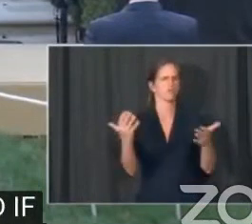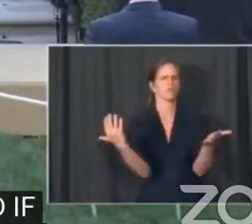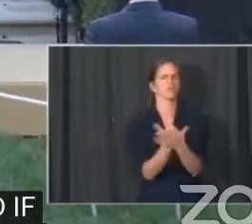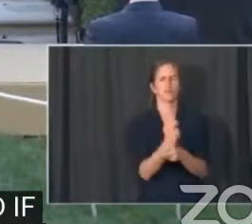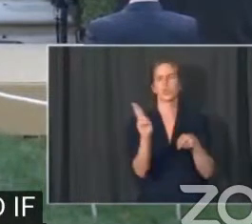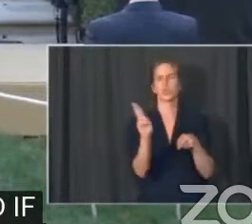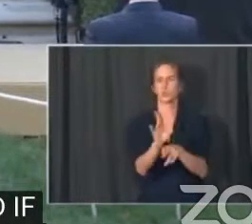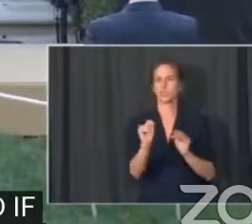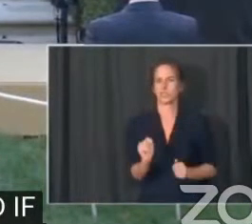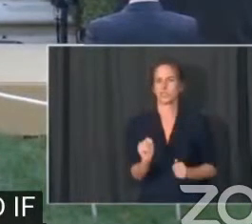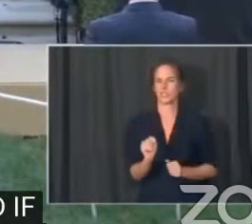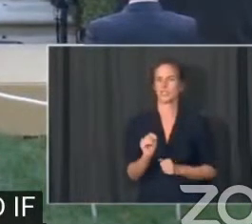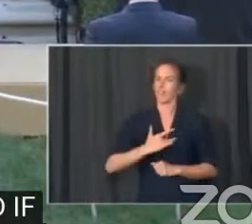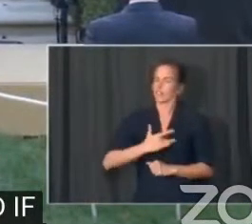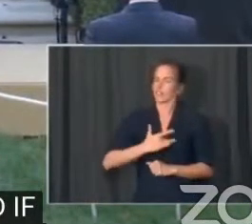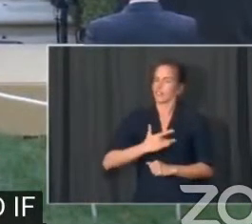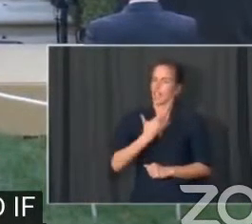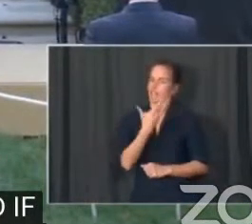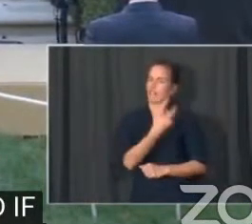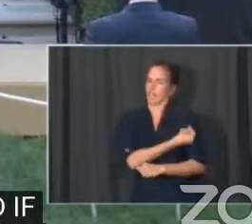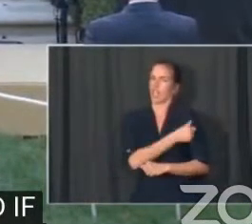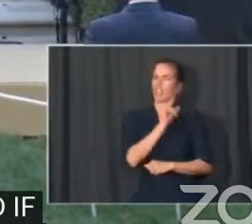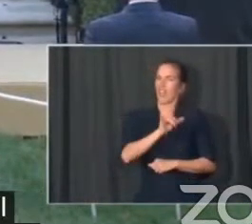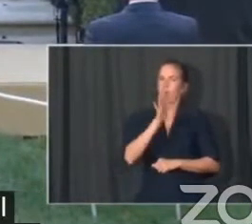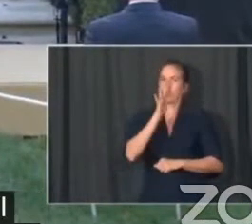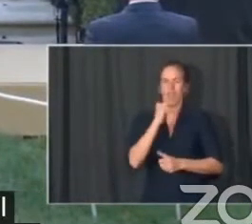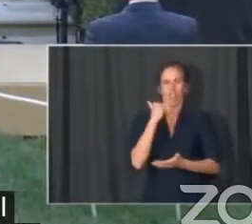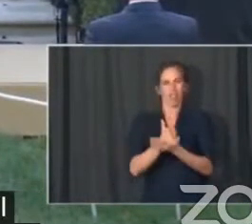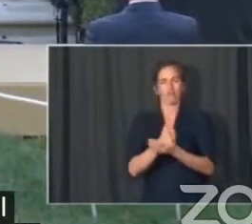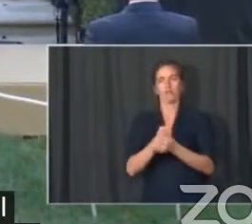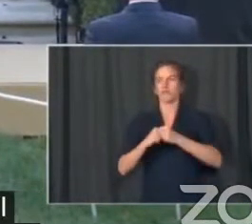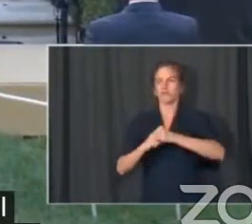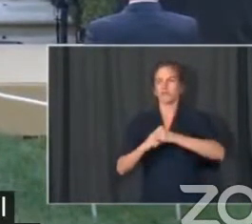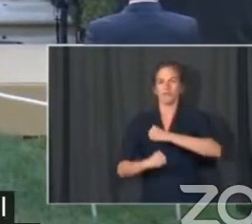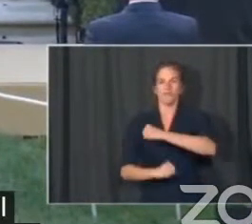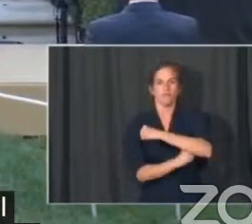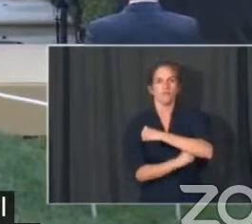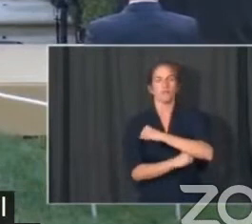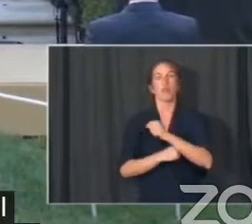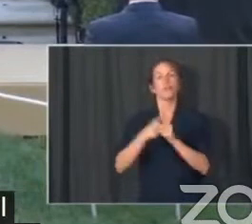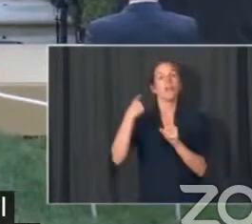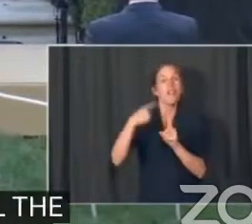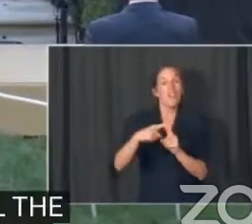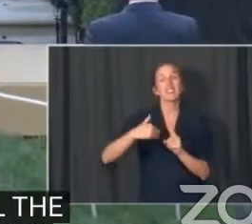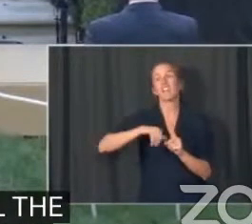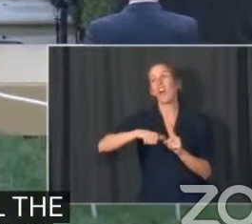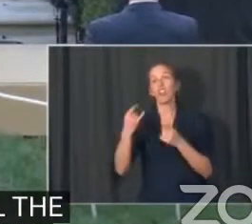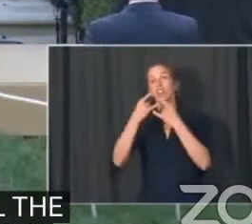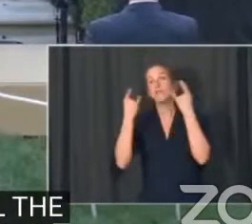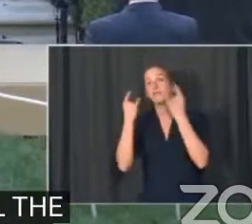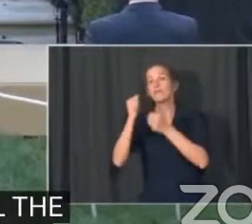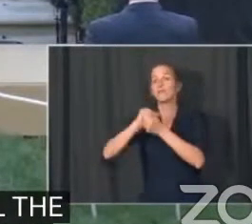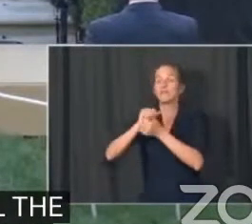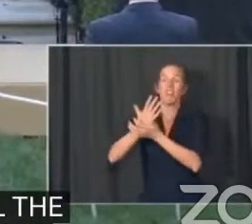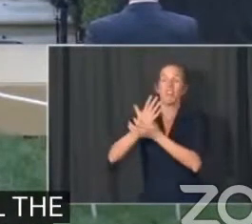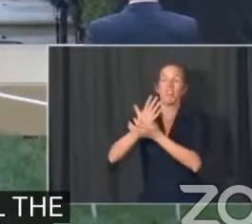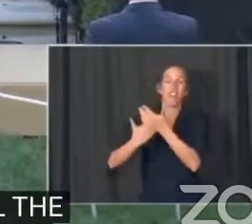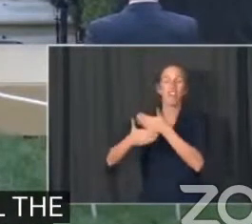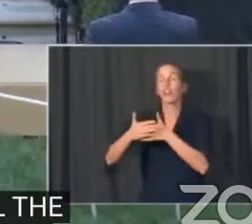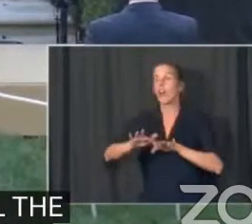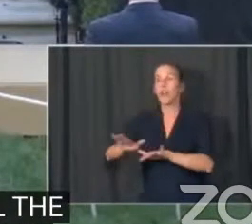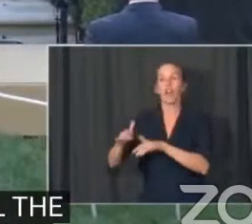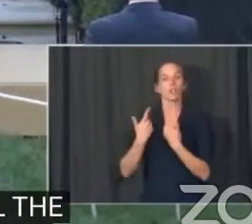be the cornerstone among all the Independientemente other si se measures that provee we o have to no, take será usada to help la us really población control this porque pandemic.